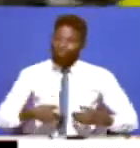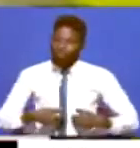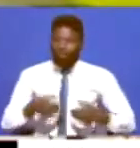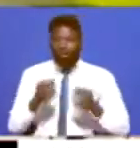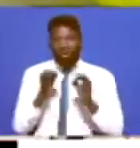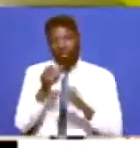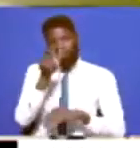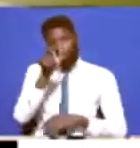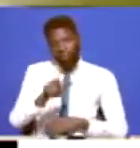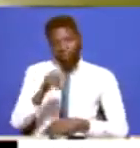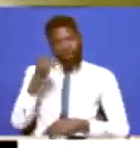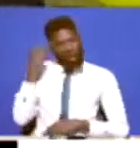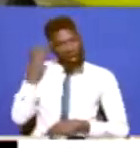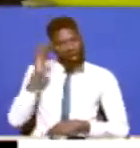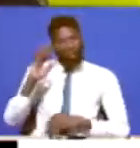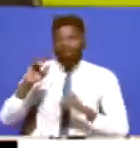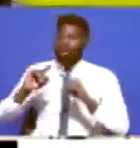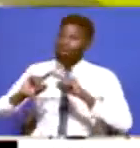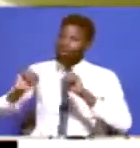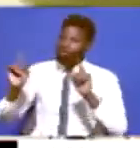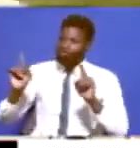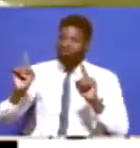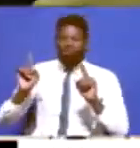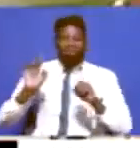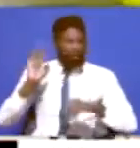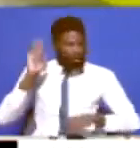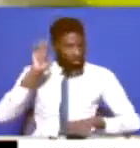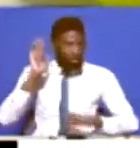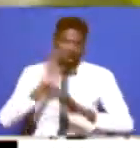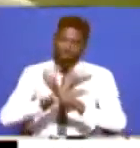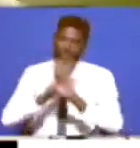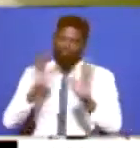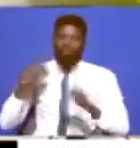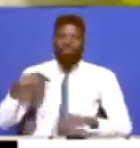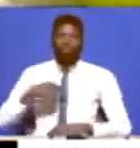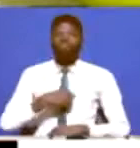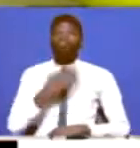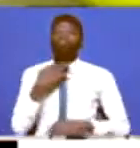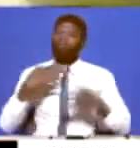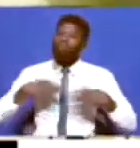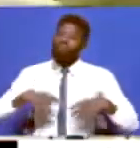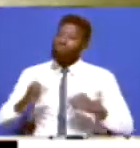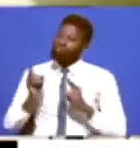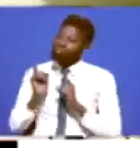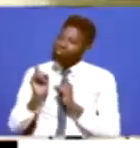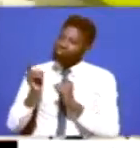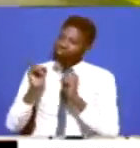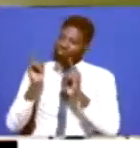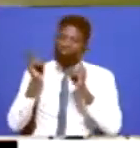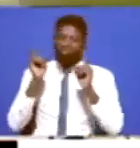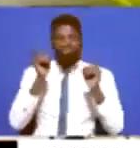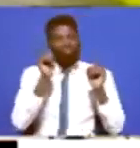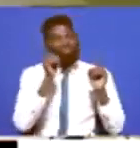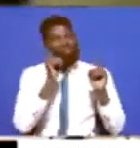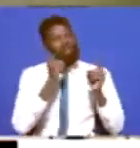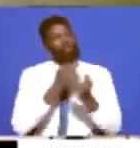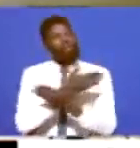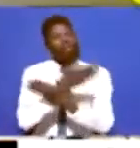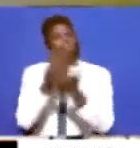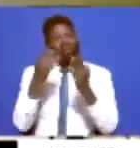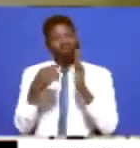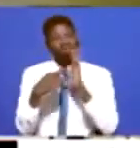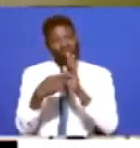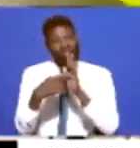wewe msikize tu. Tungependa kila mtu atembee kila mahali. Na kwa niaba ya Kenya kwanza,